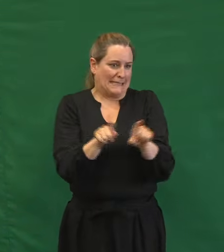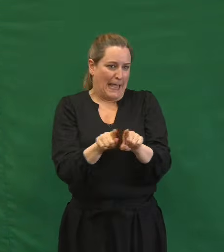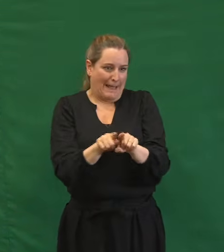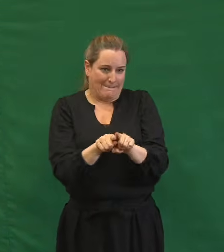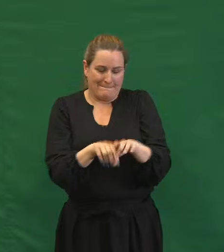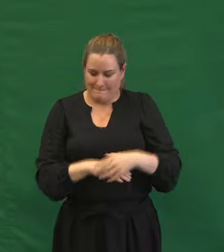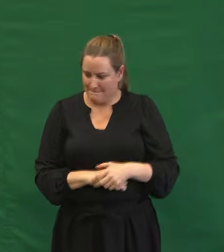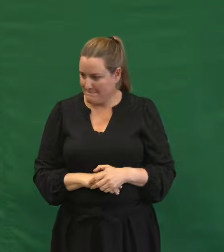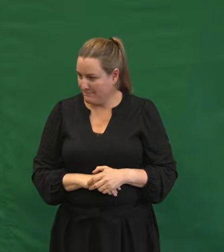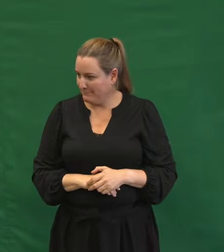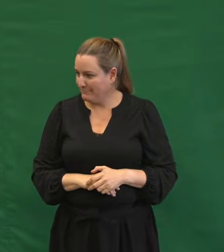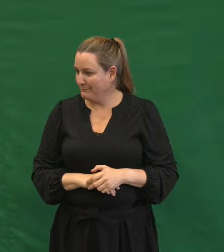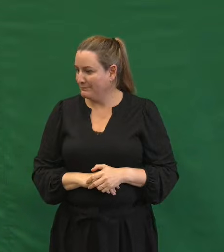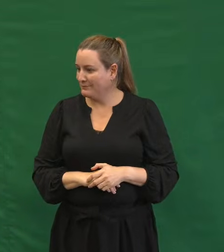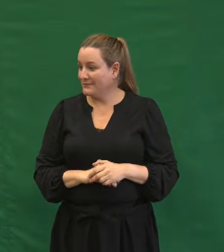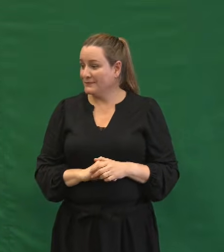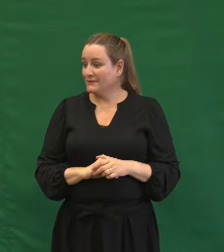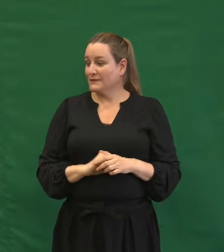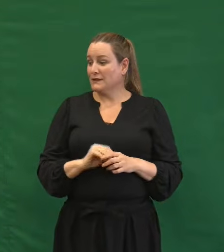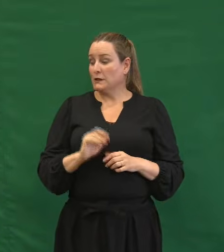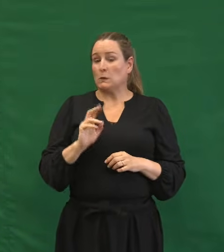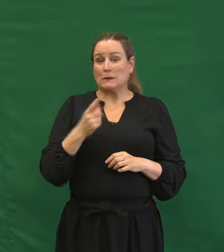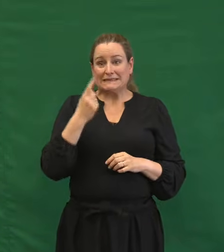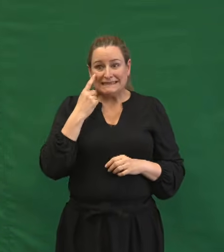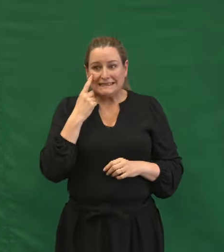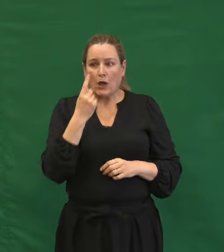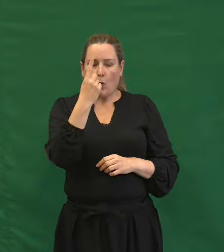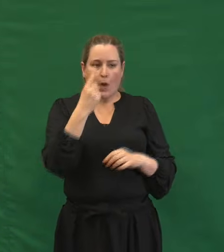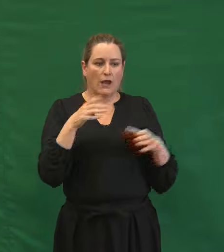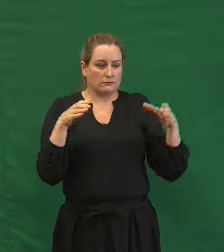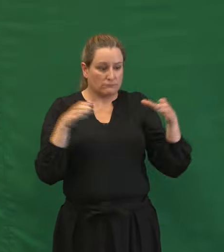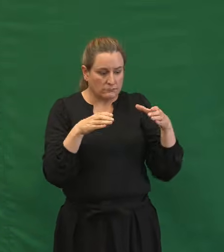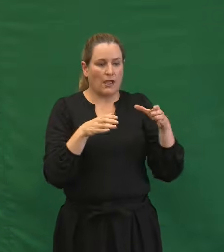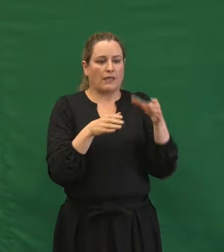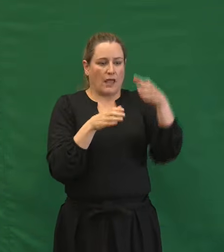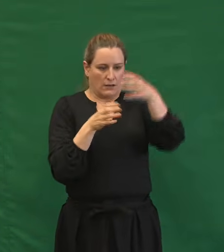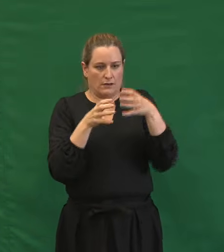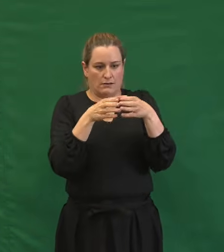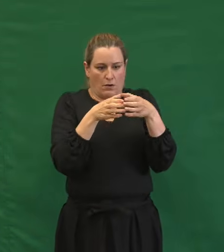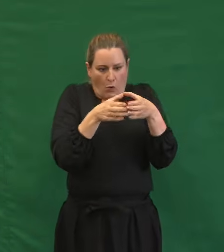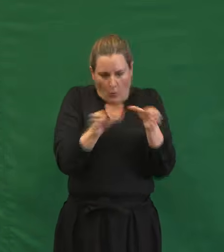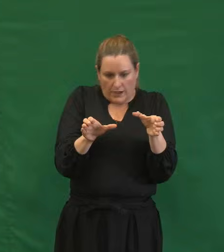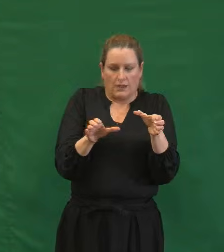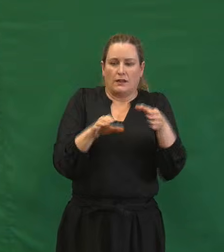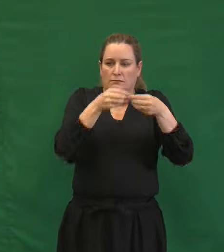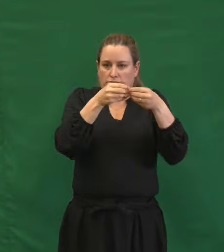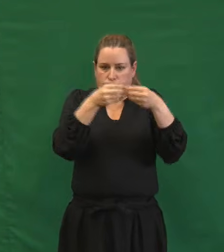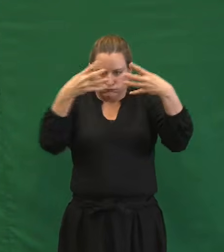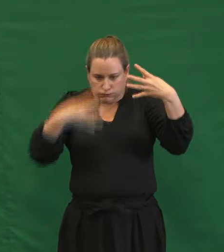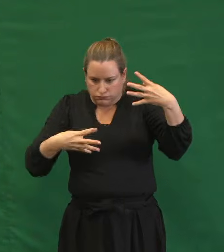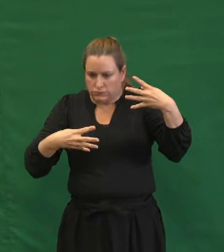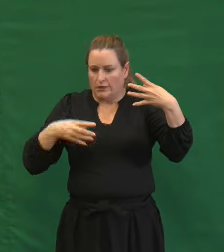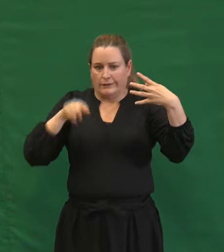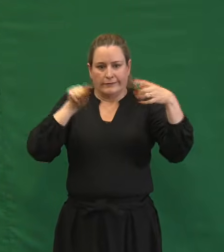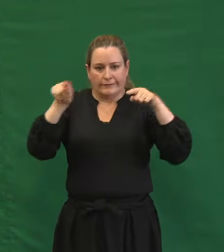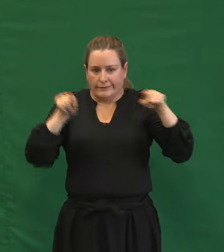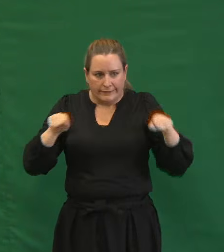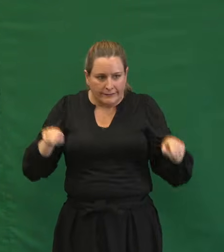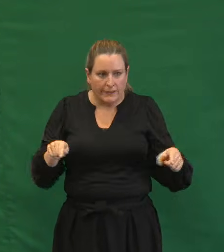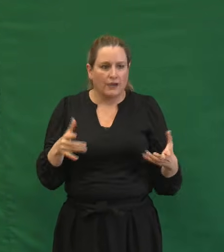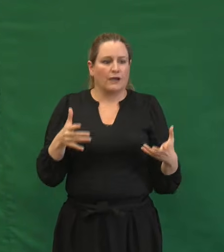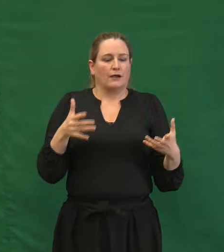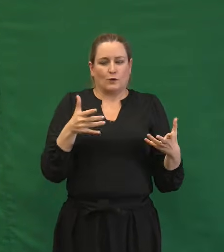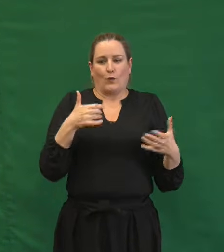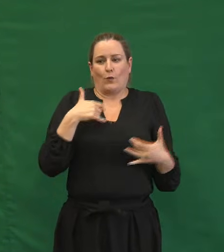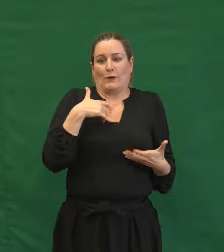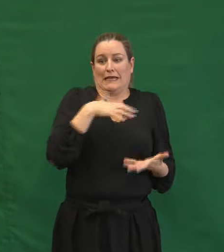So each part has chapters, each chapter has sections, and these will be populated as we collect and establish